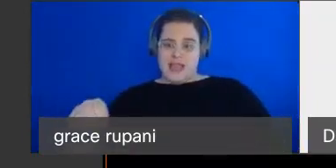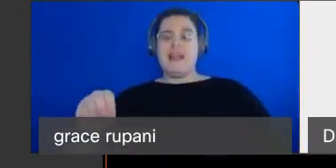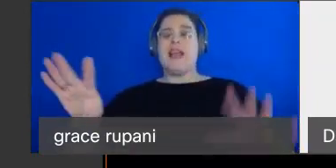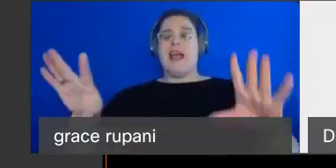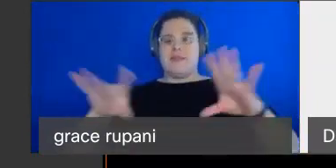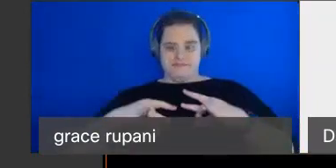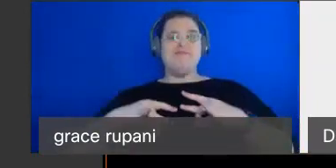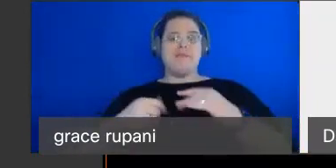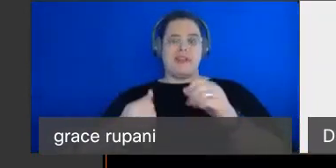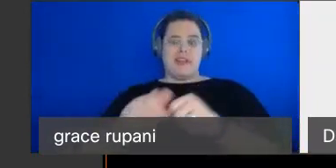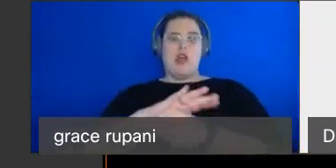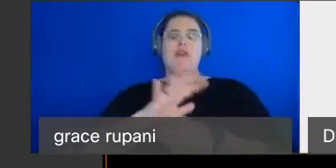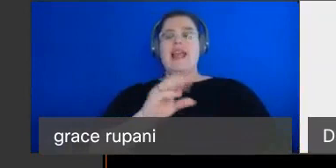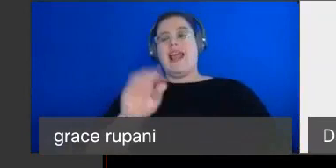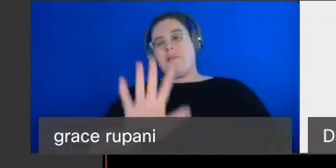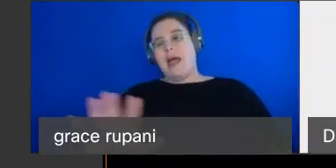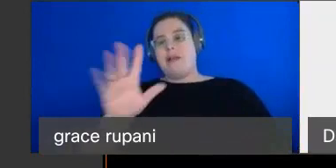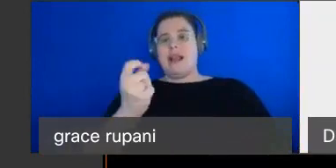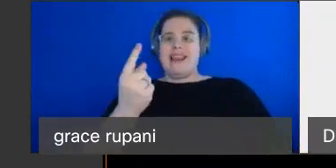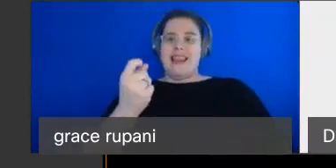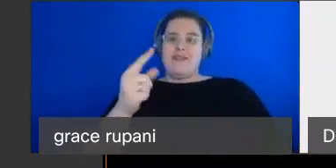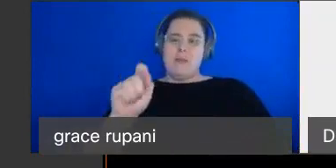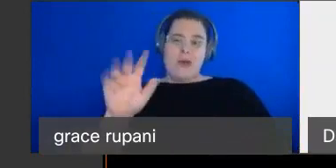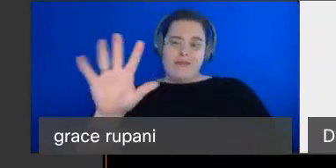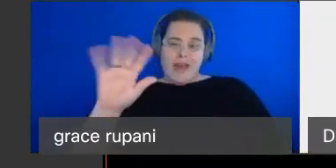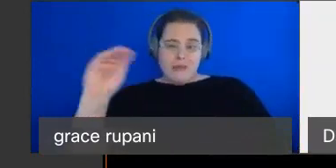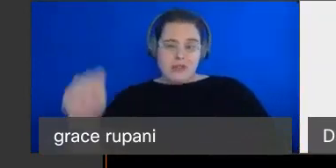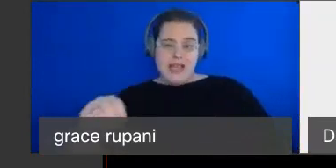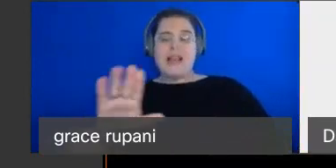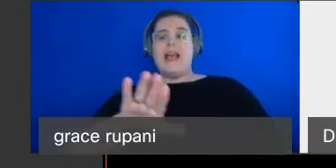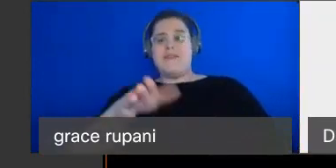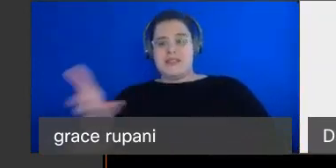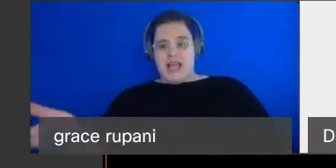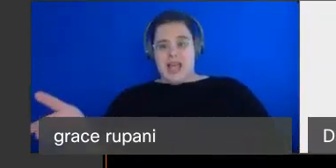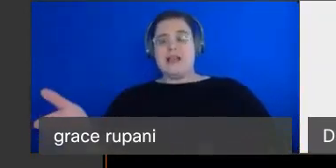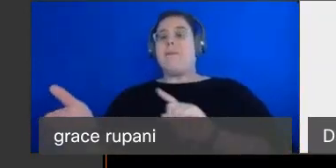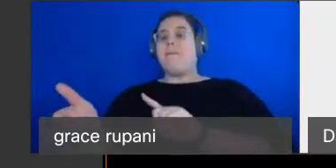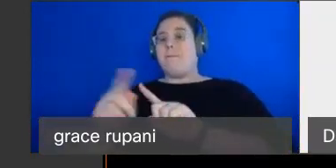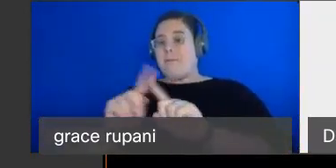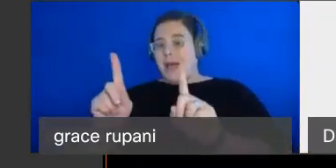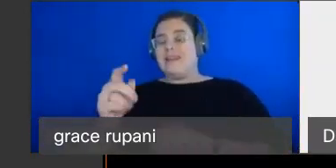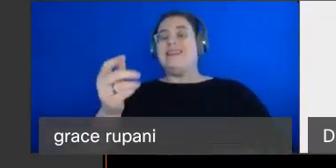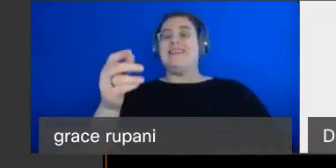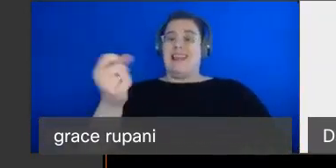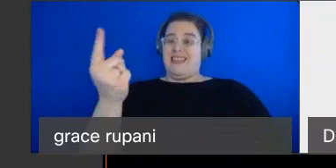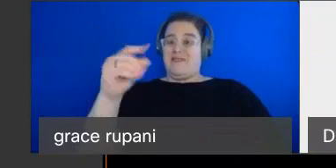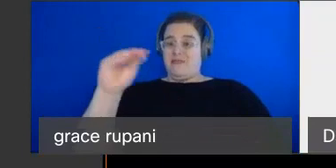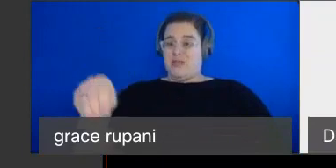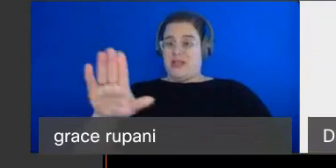11.5% of those people have died, but only 8.3% of that total have been confirmed as COVID.